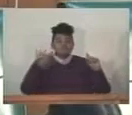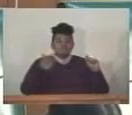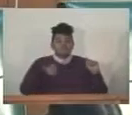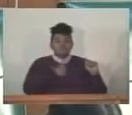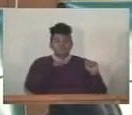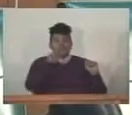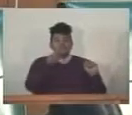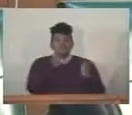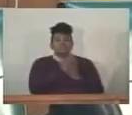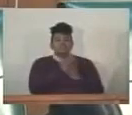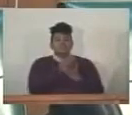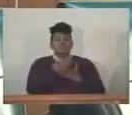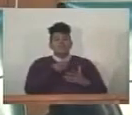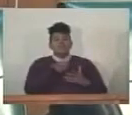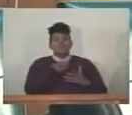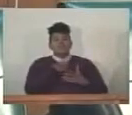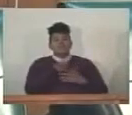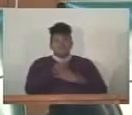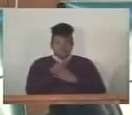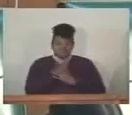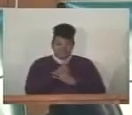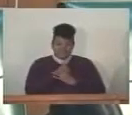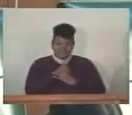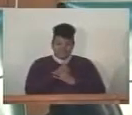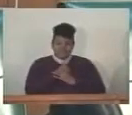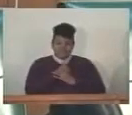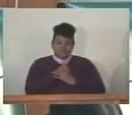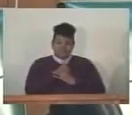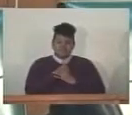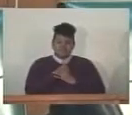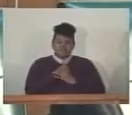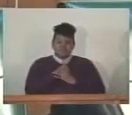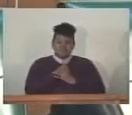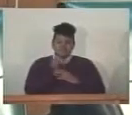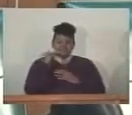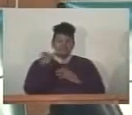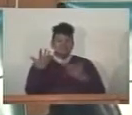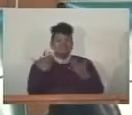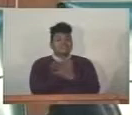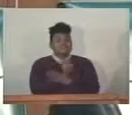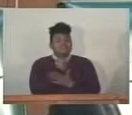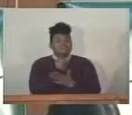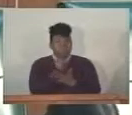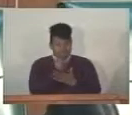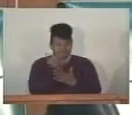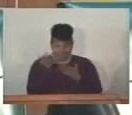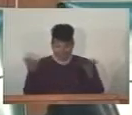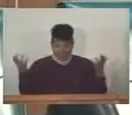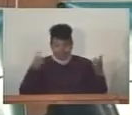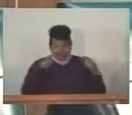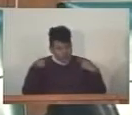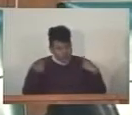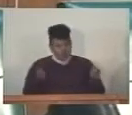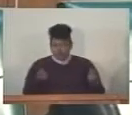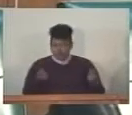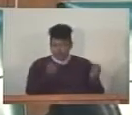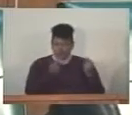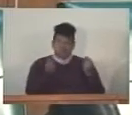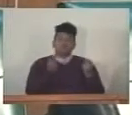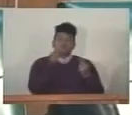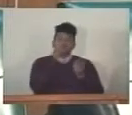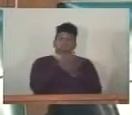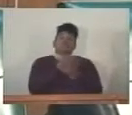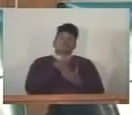we need to stop complaining and just capitalize on the opportunities that are there in our